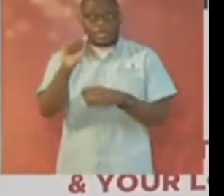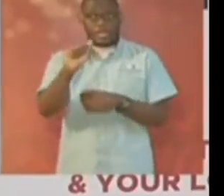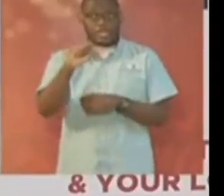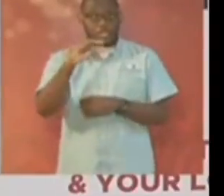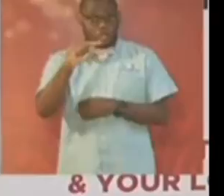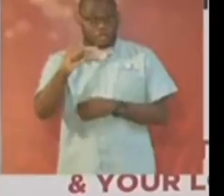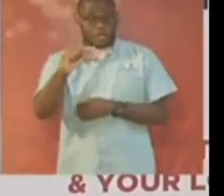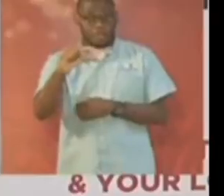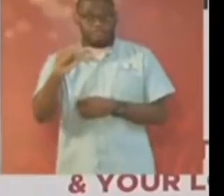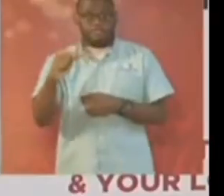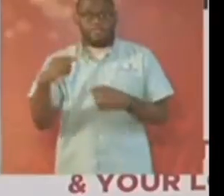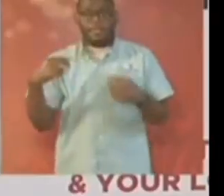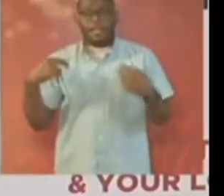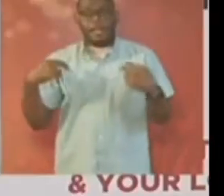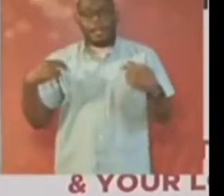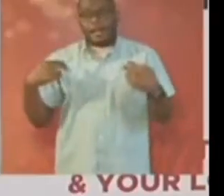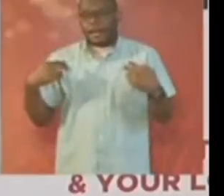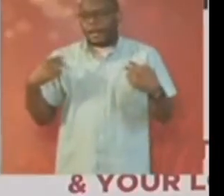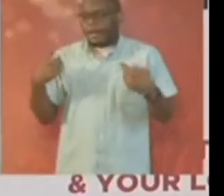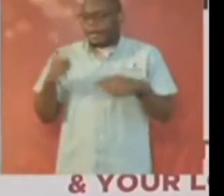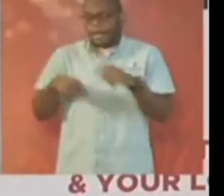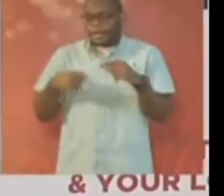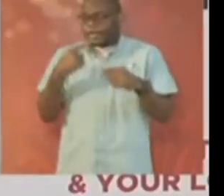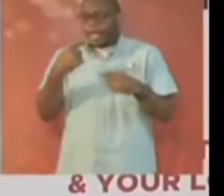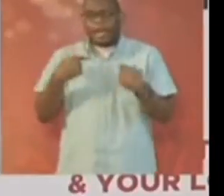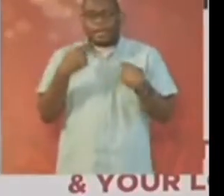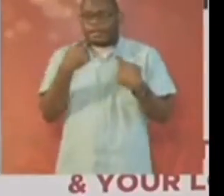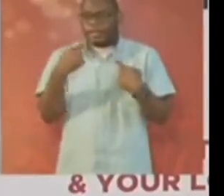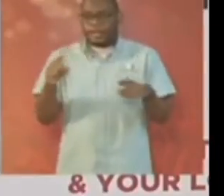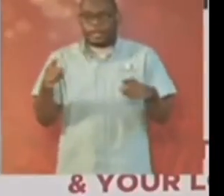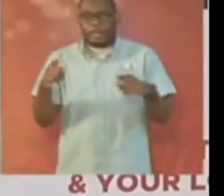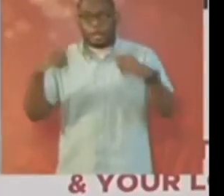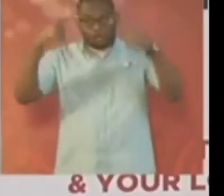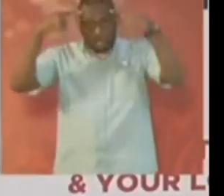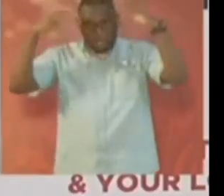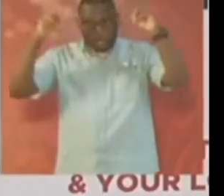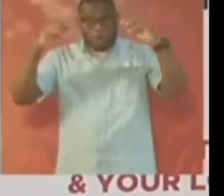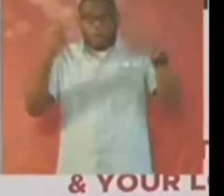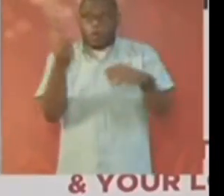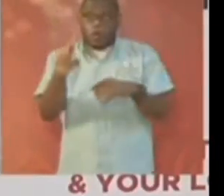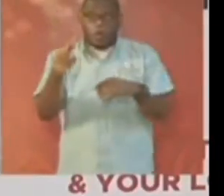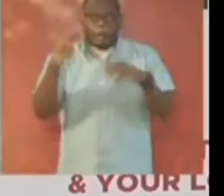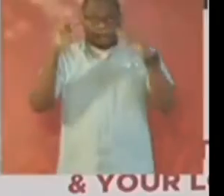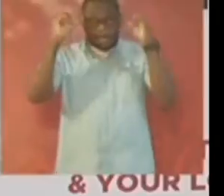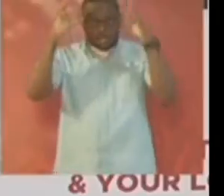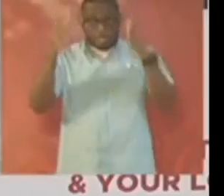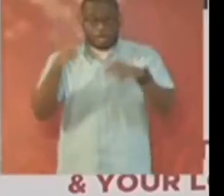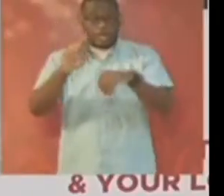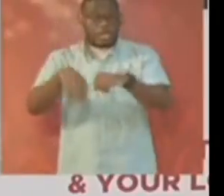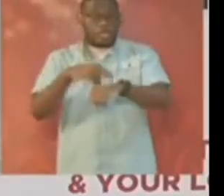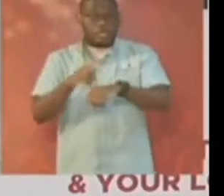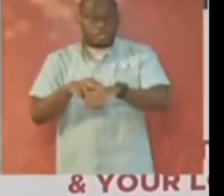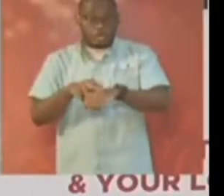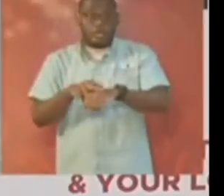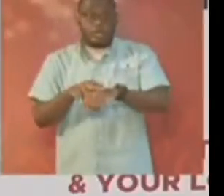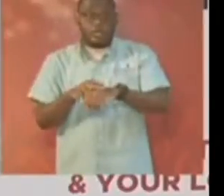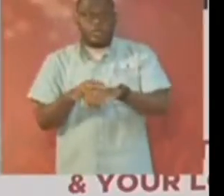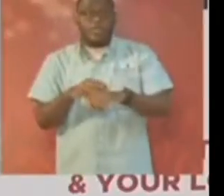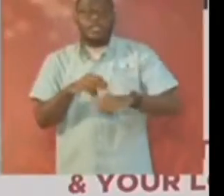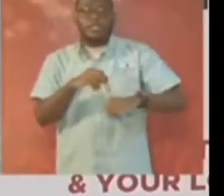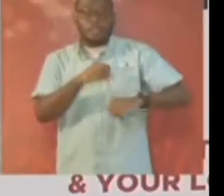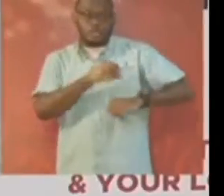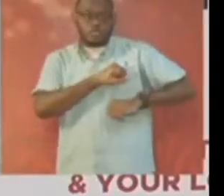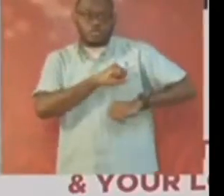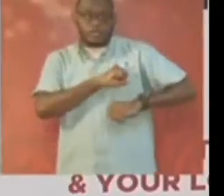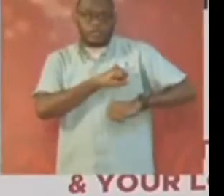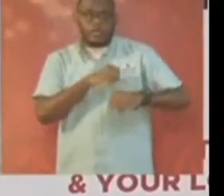question is referred to the Honourable Prime Minister or to the Minister of National Security or Health, since this is a policy decision that has